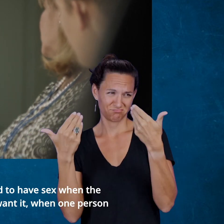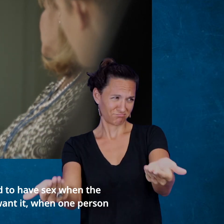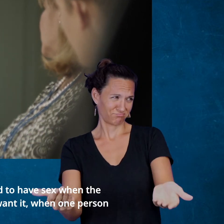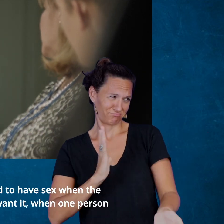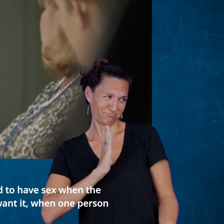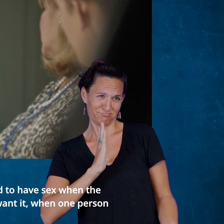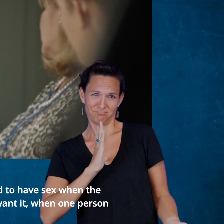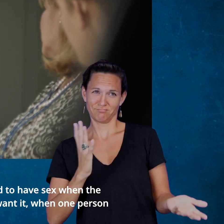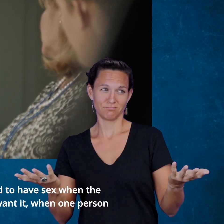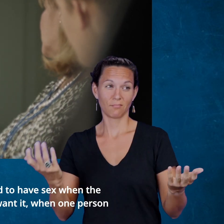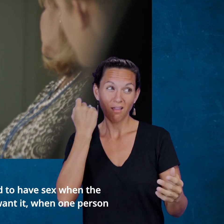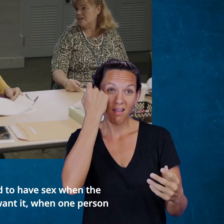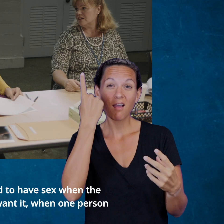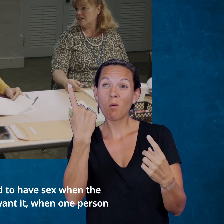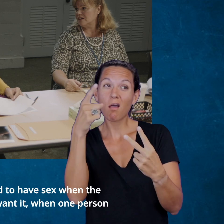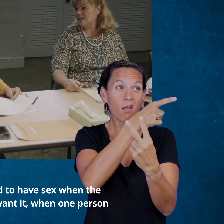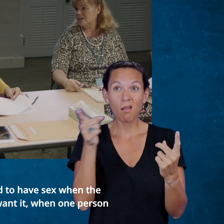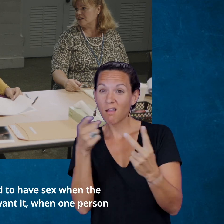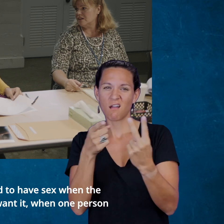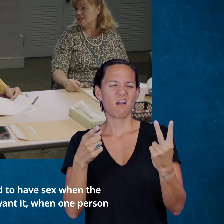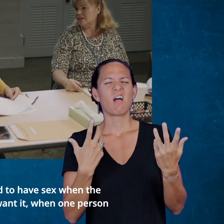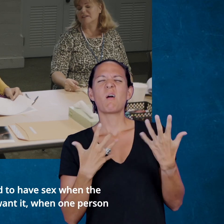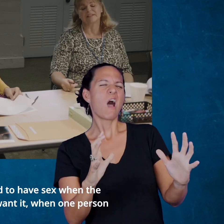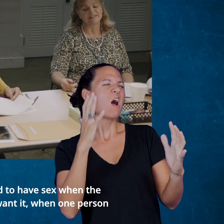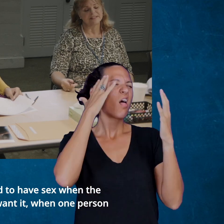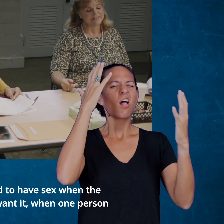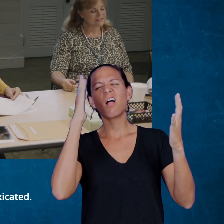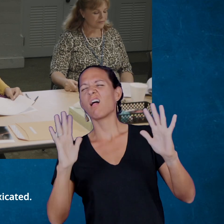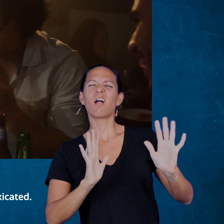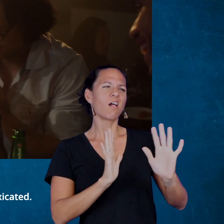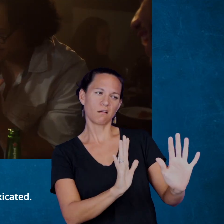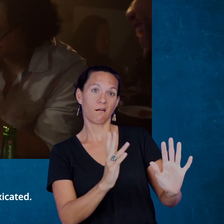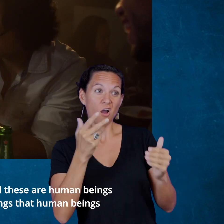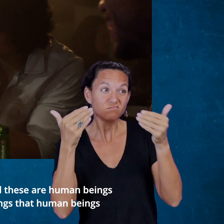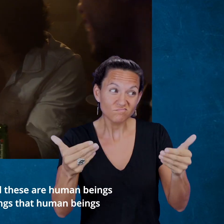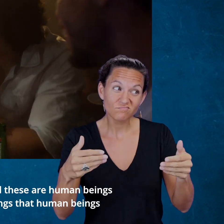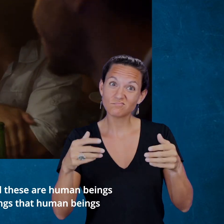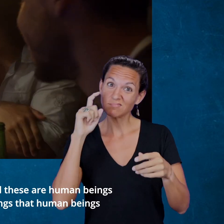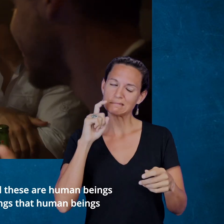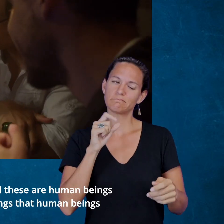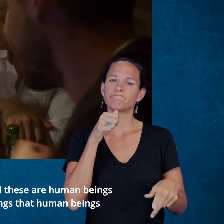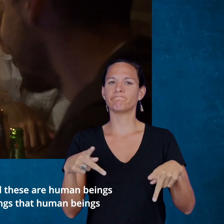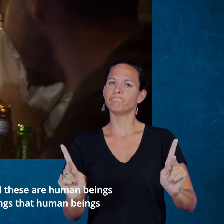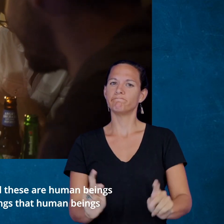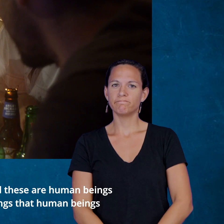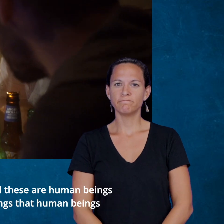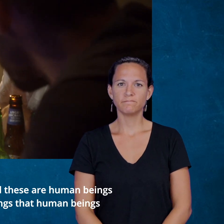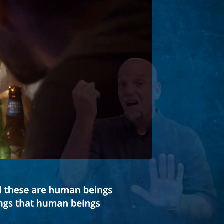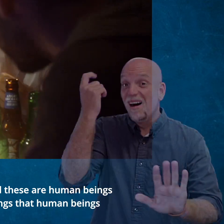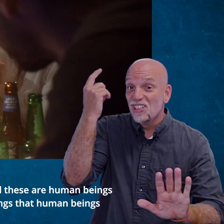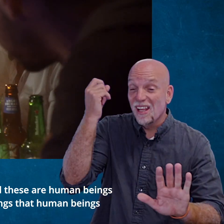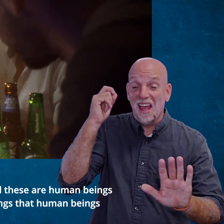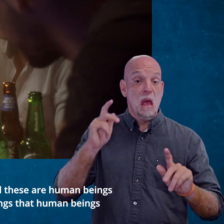allowed to have sex when the other person doesn't want it, when one person is intoxicated. We have to understand that these are human beings who